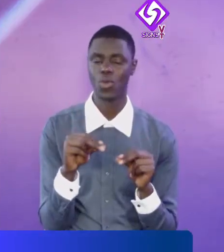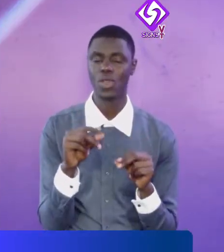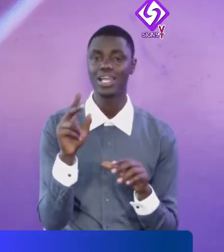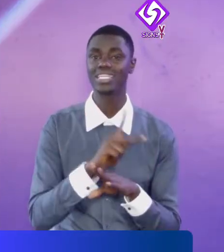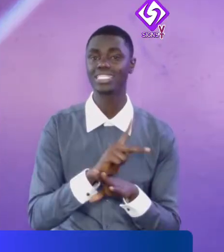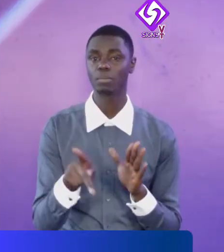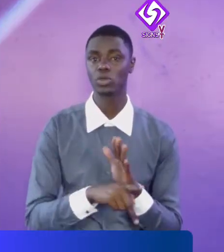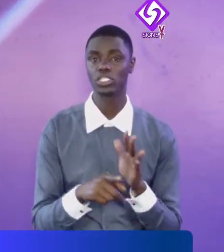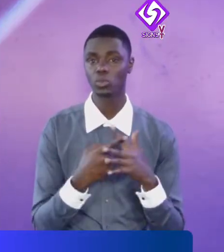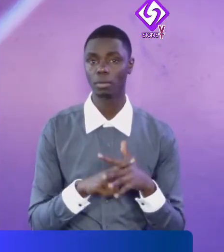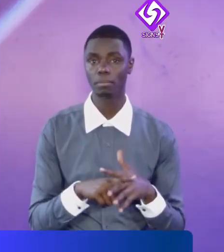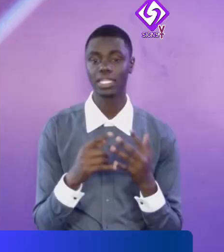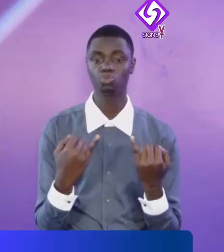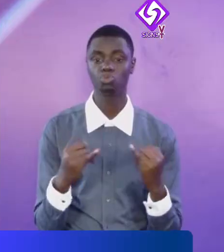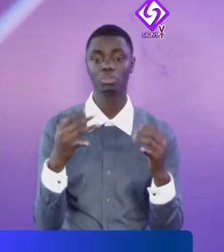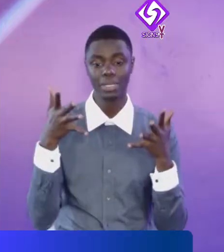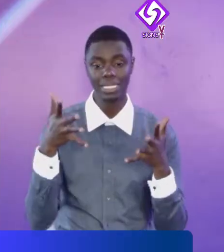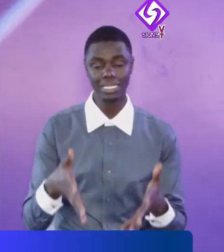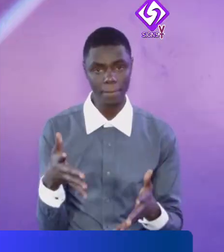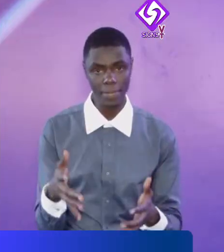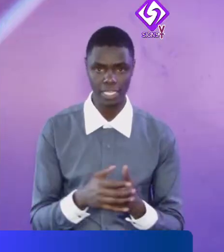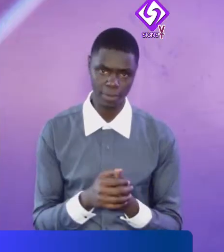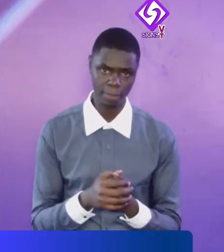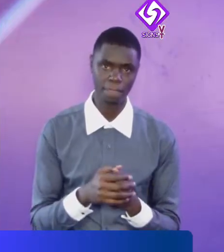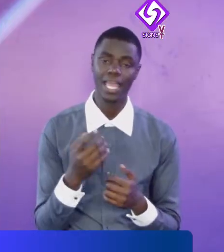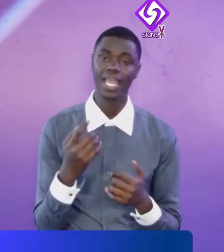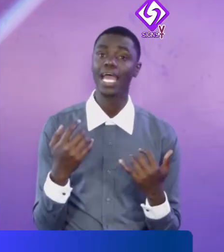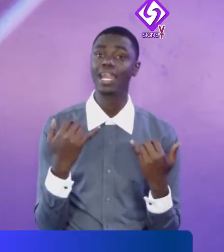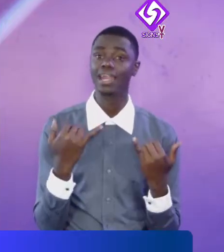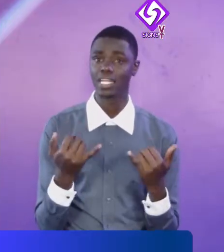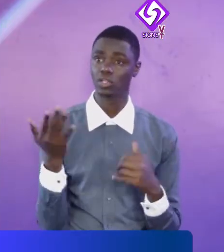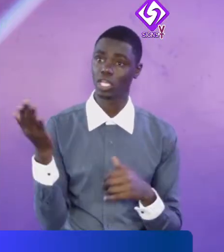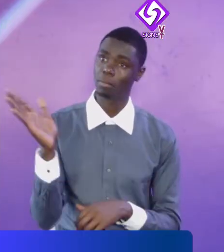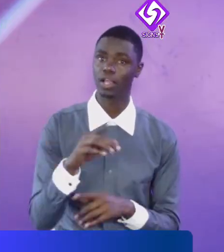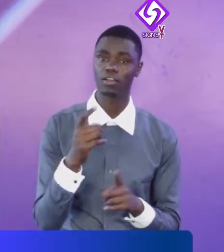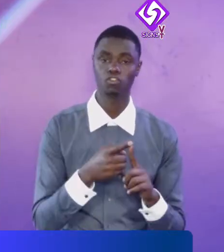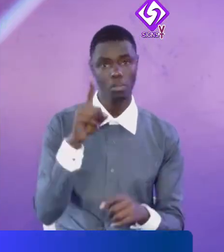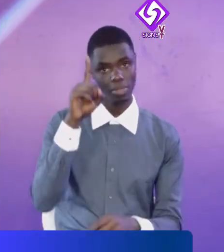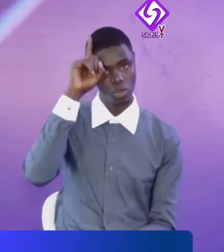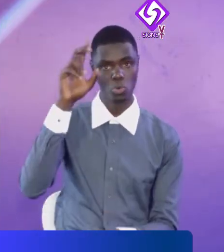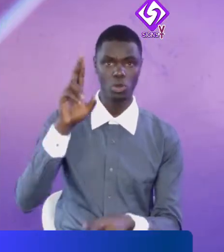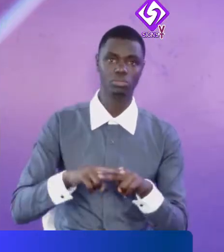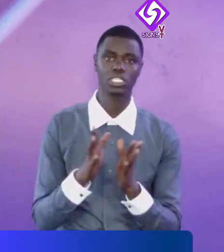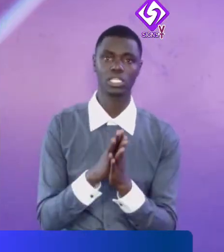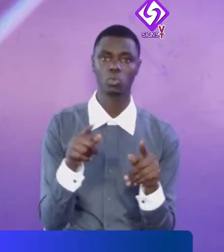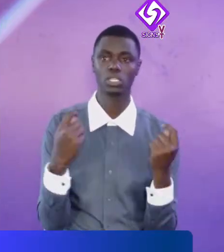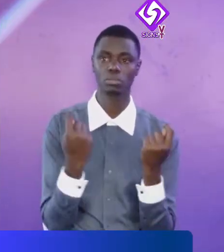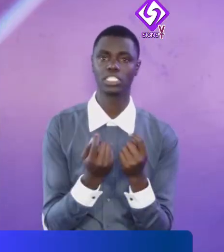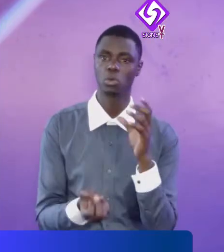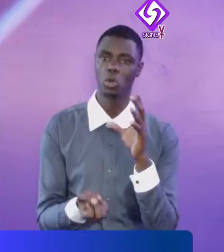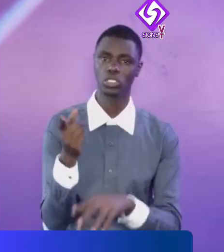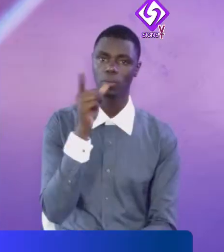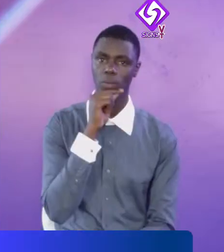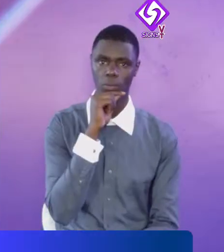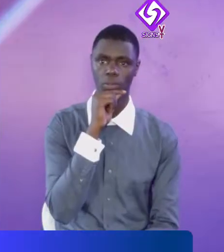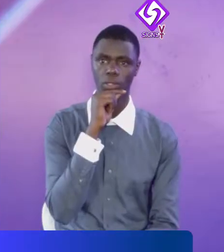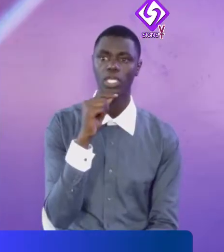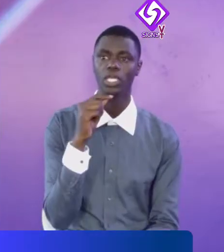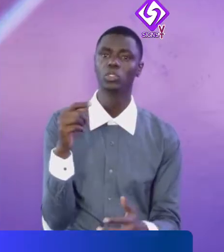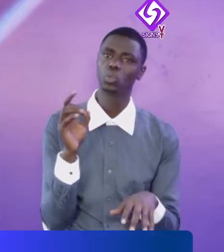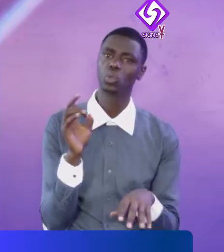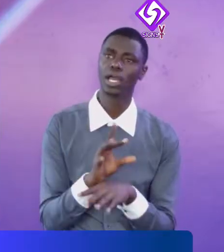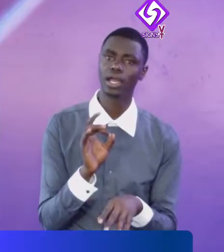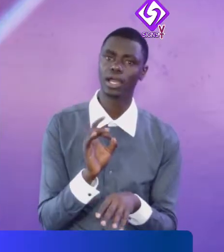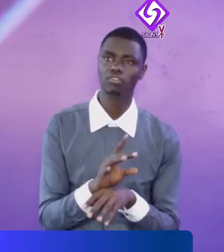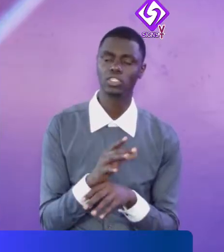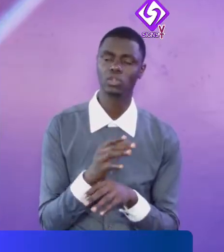we are beginning to implement immediately. As we speak, when I come back from Nyahururu, I'm sitting with my team, which we launch, to devise a bill we